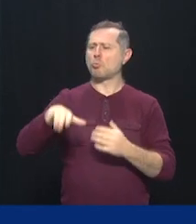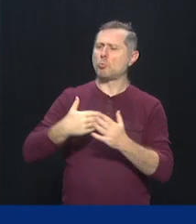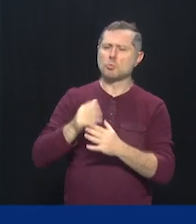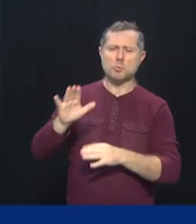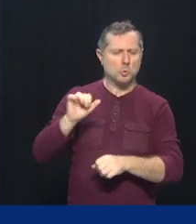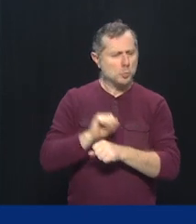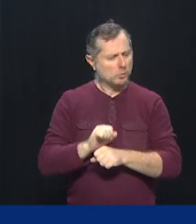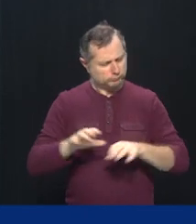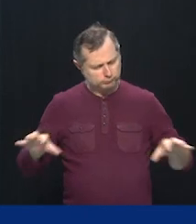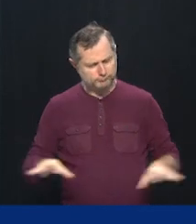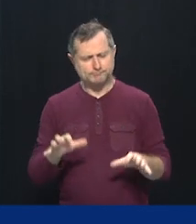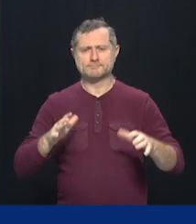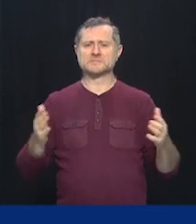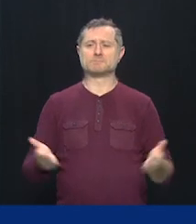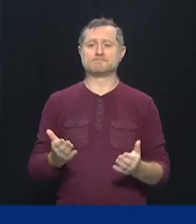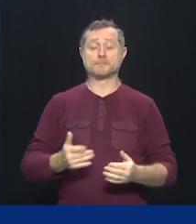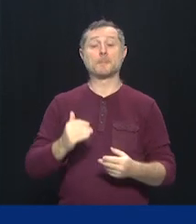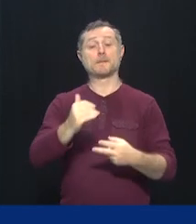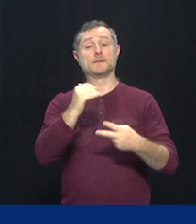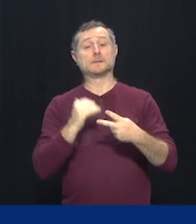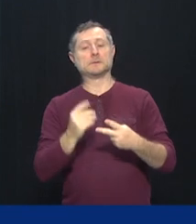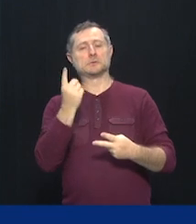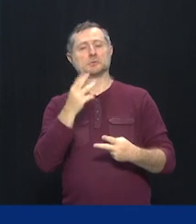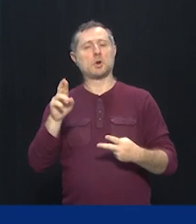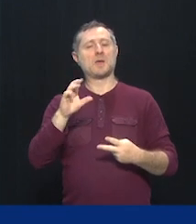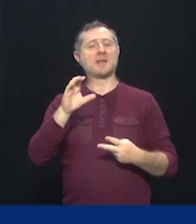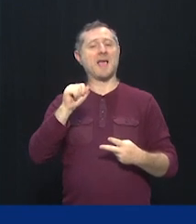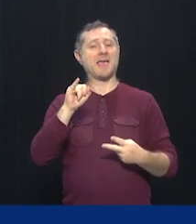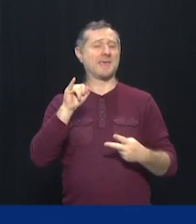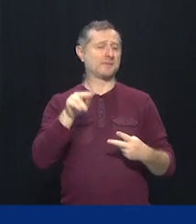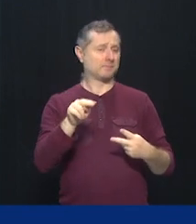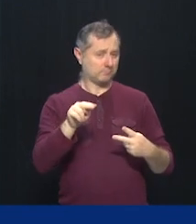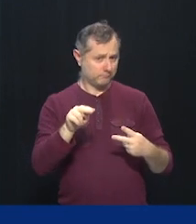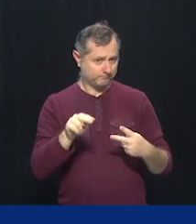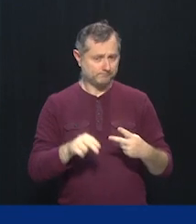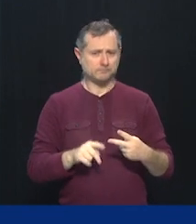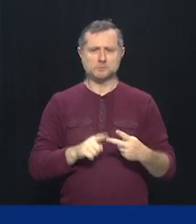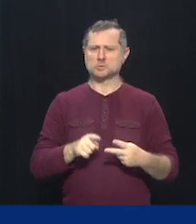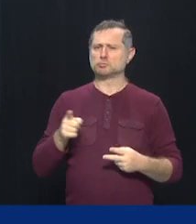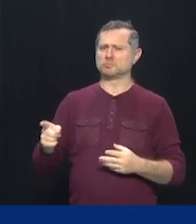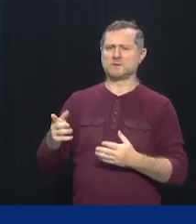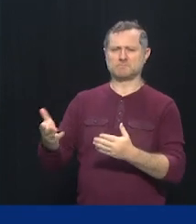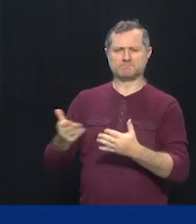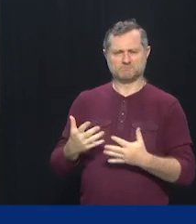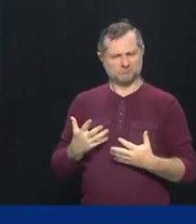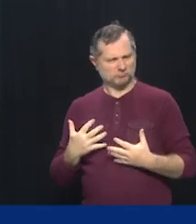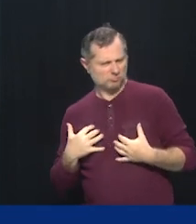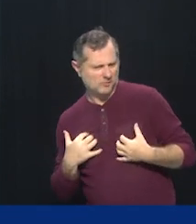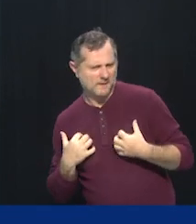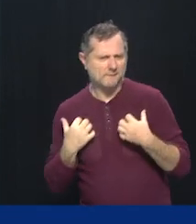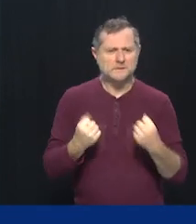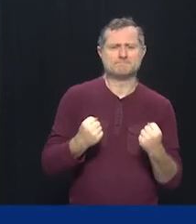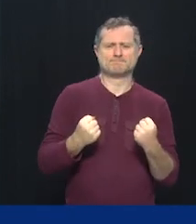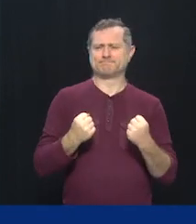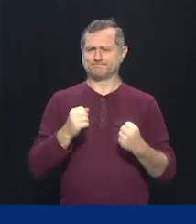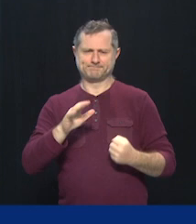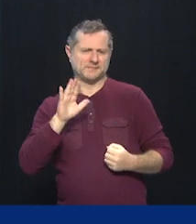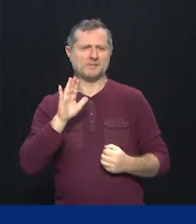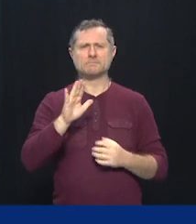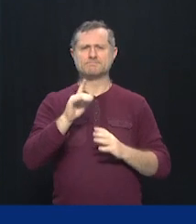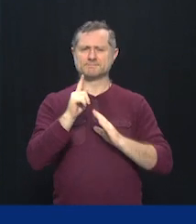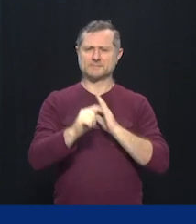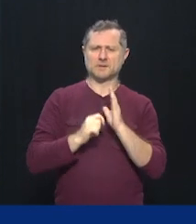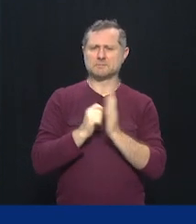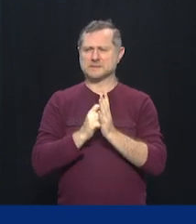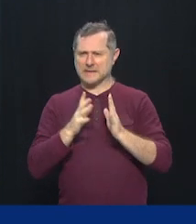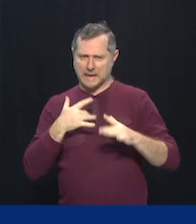Also, Dr. Michael Cain, you really gave us that confidence that we needed at a time when there was so much uncertainty. And you brought